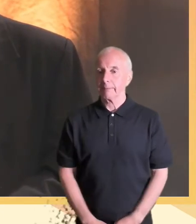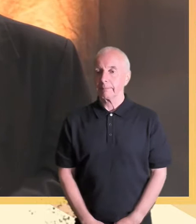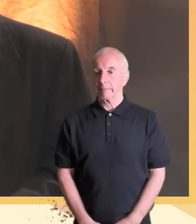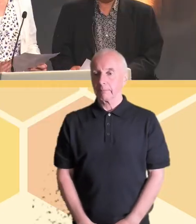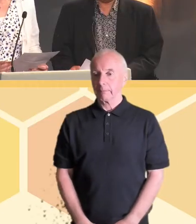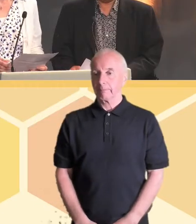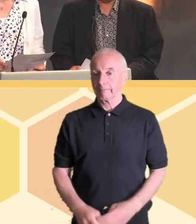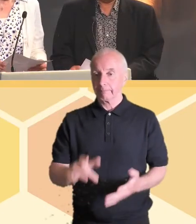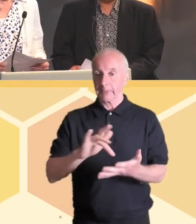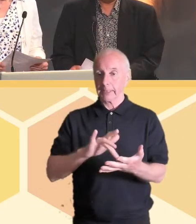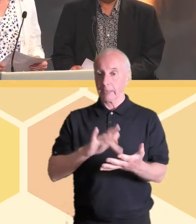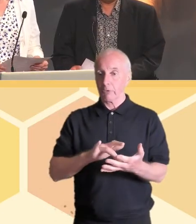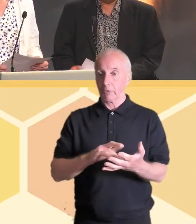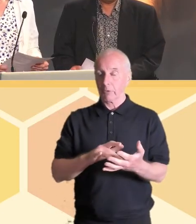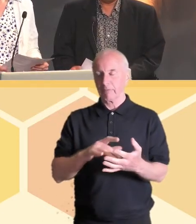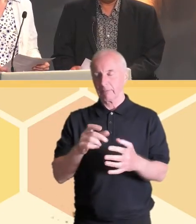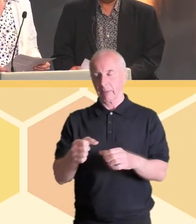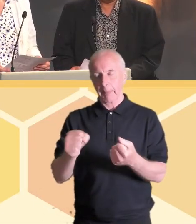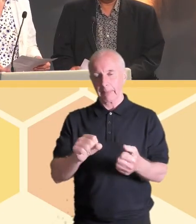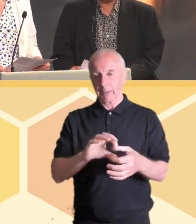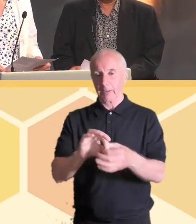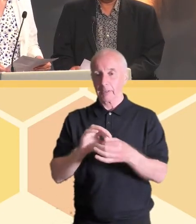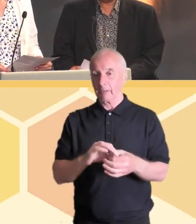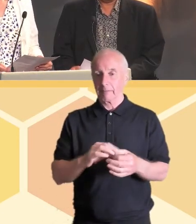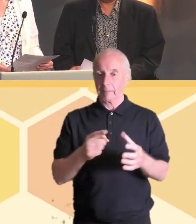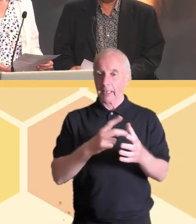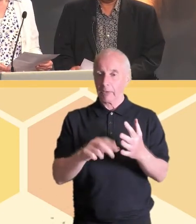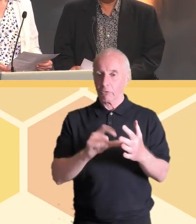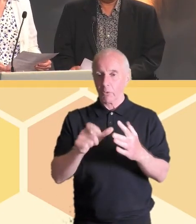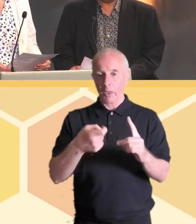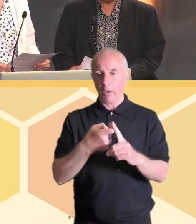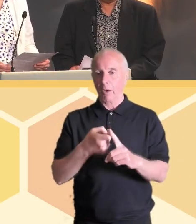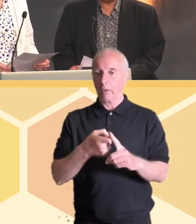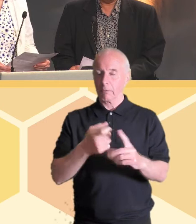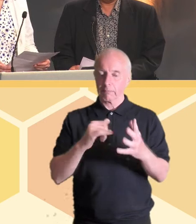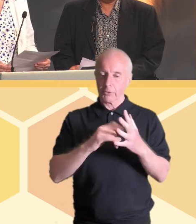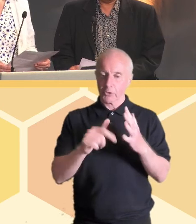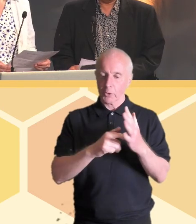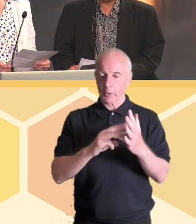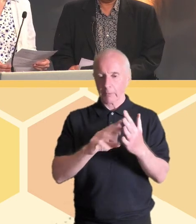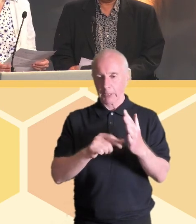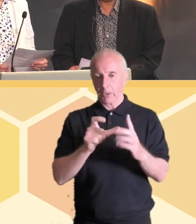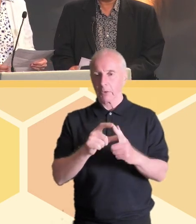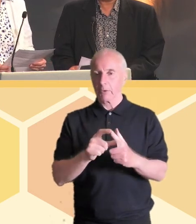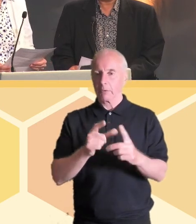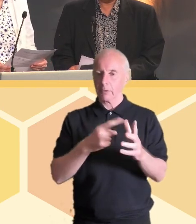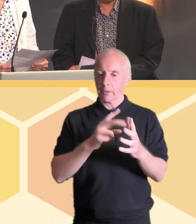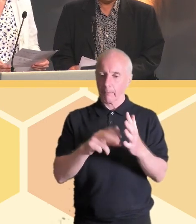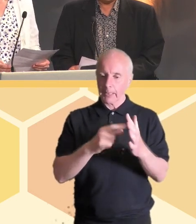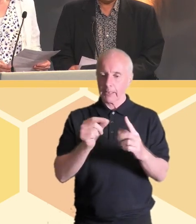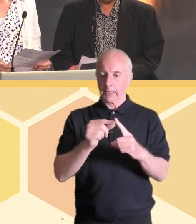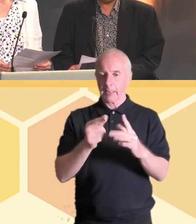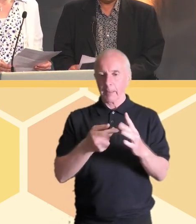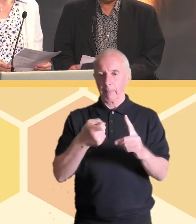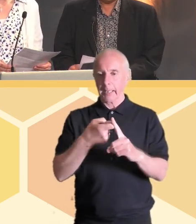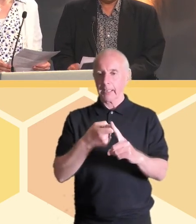Central Baptist Association, the Reverend Andrew Clark, the Reverend Stuart MacDonald, the Reverend Amanda Pink,